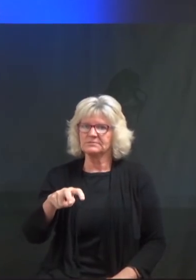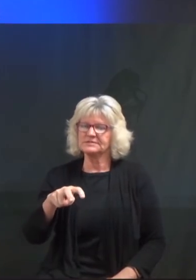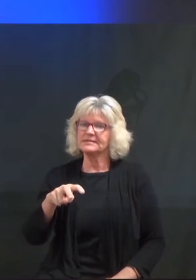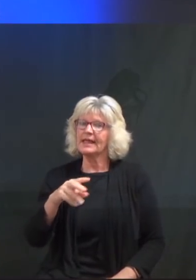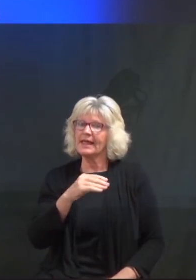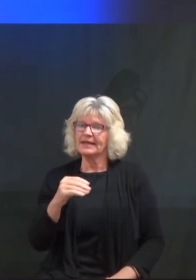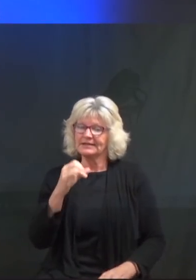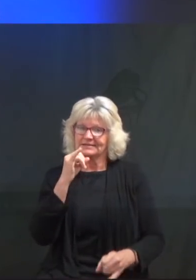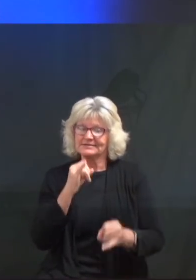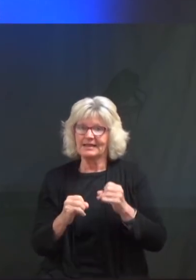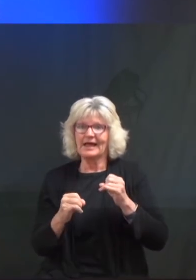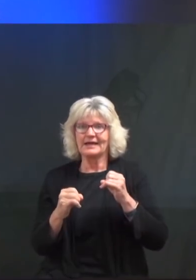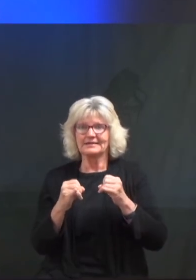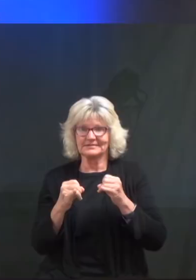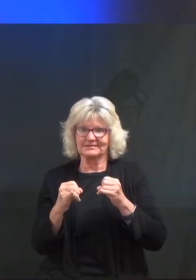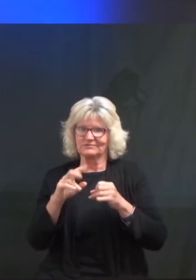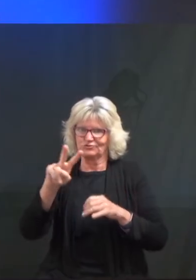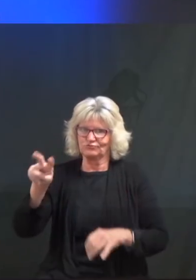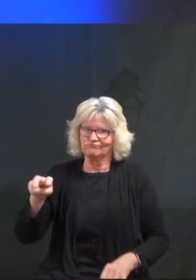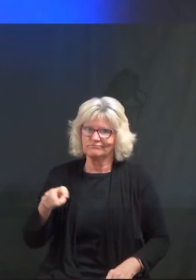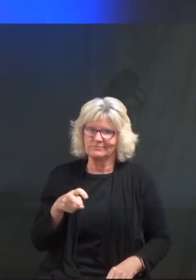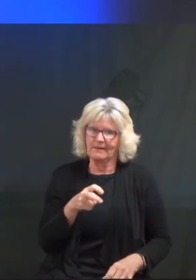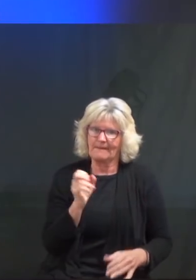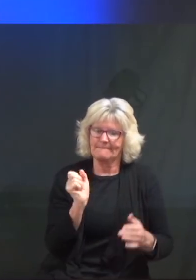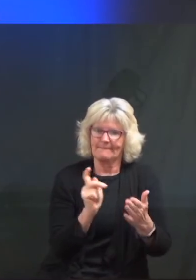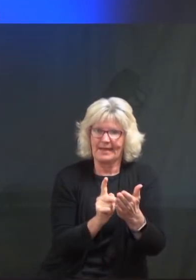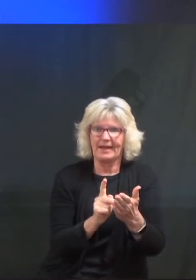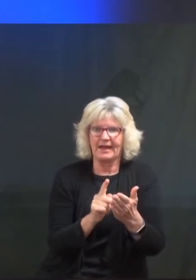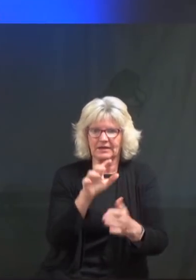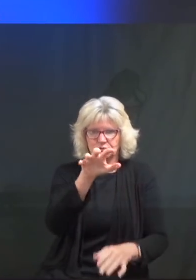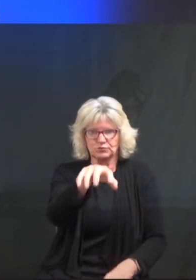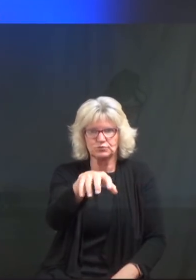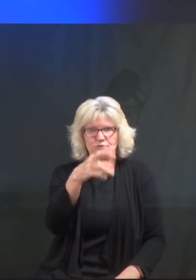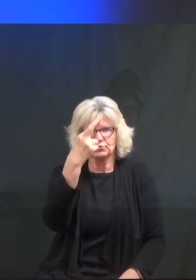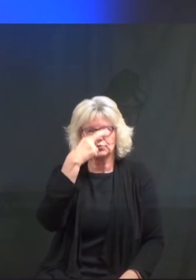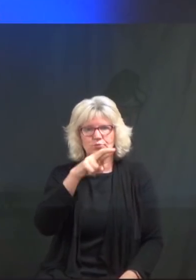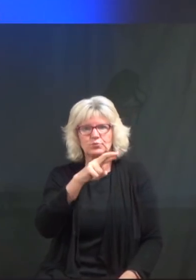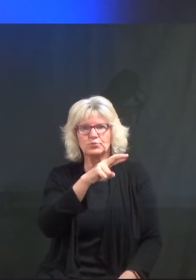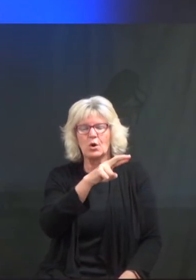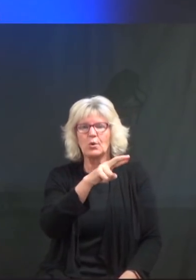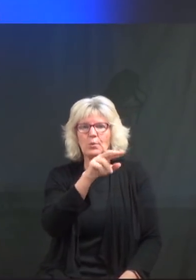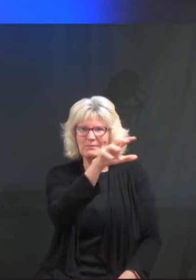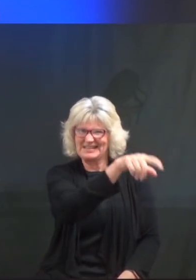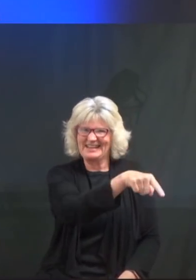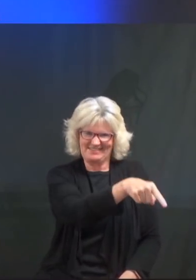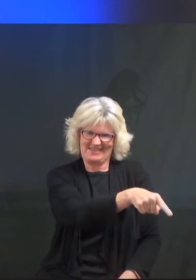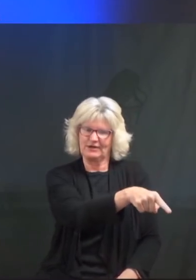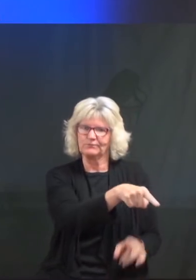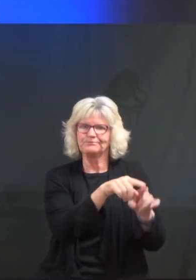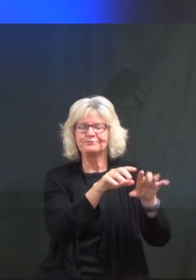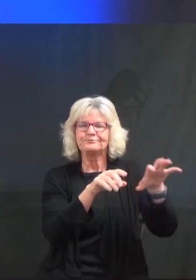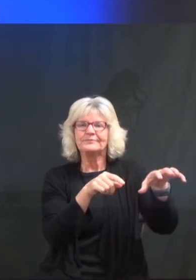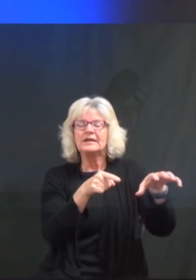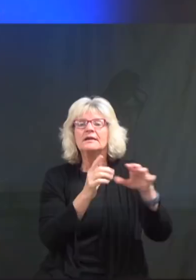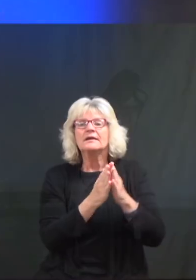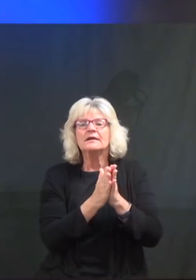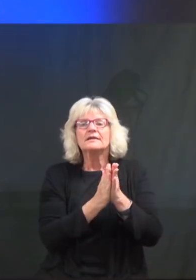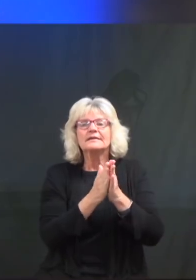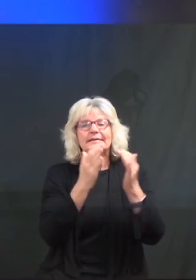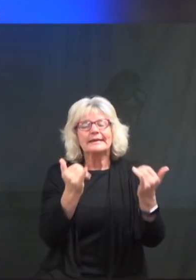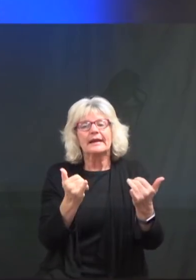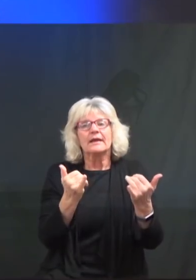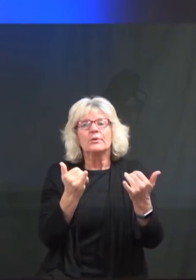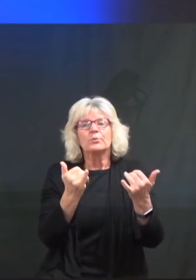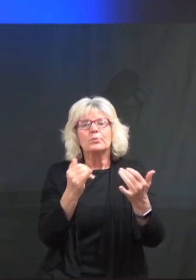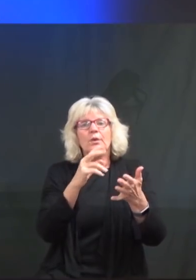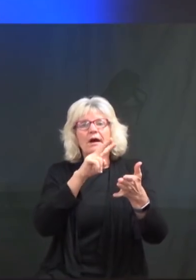return to Rome. Let me also give you the outline of the book of Acts. I took and kind of just have been